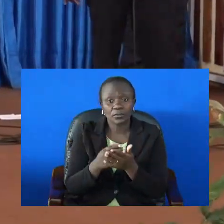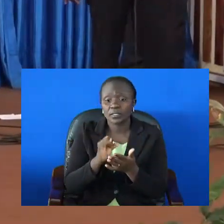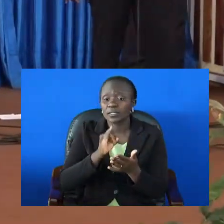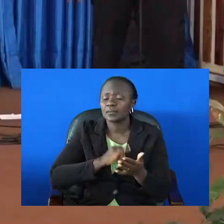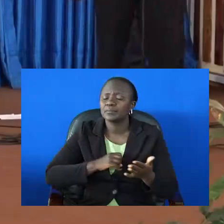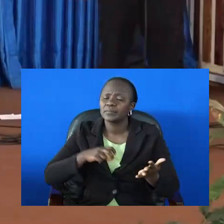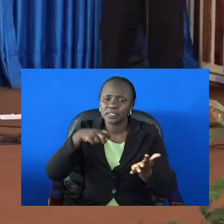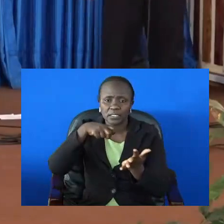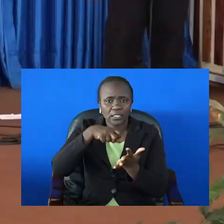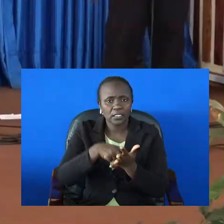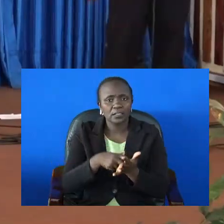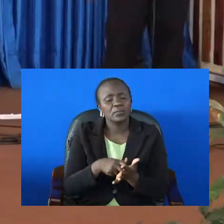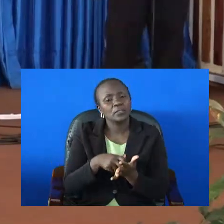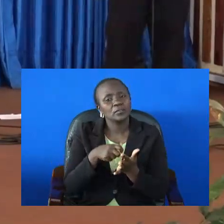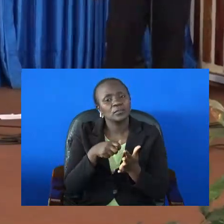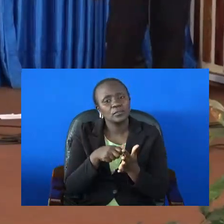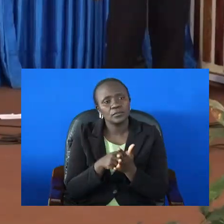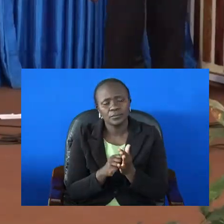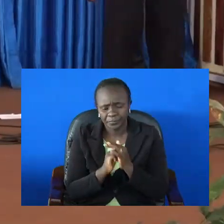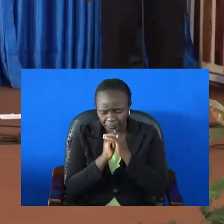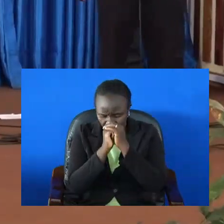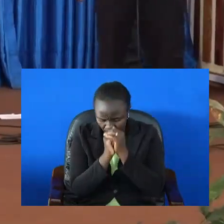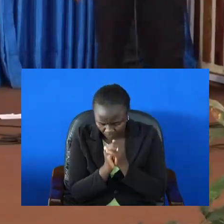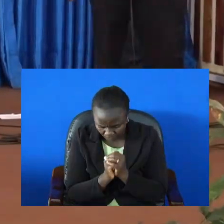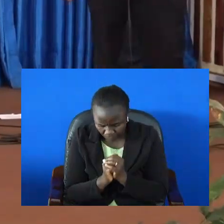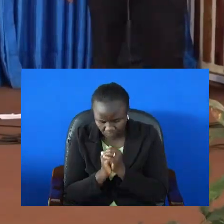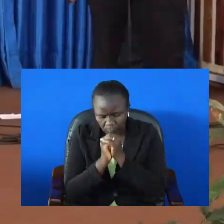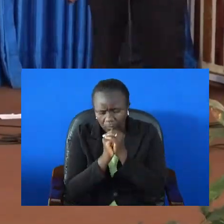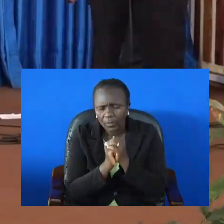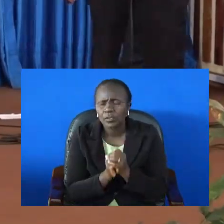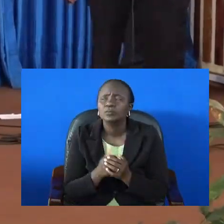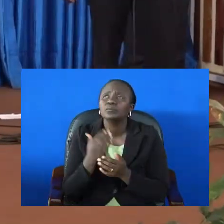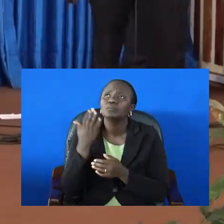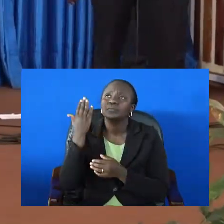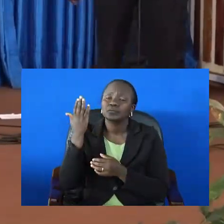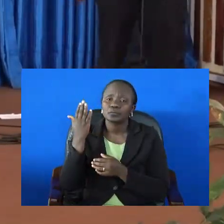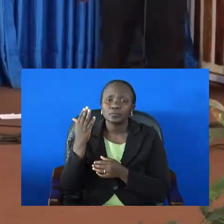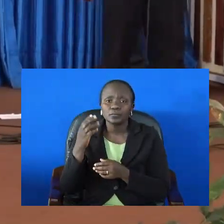nito wanapiga makoti.